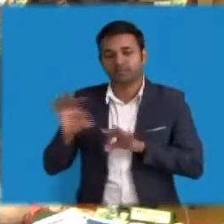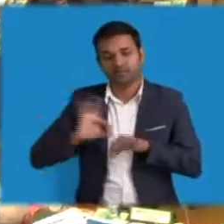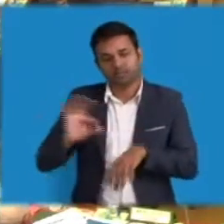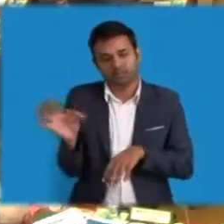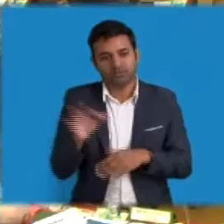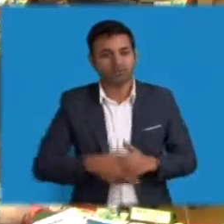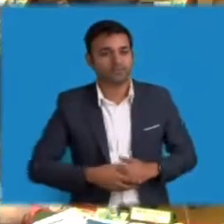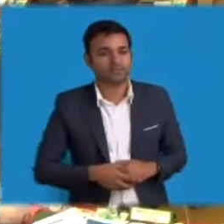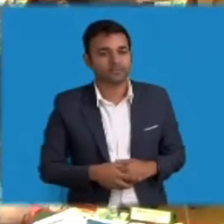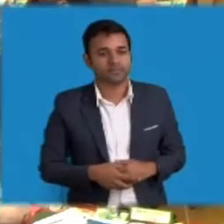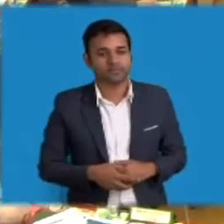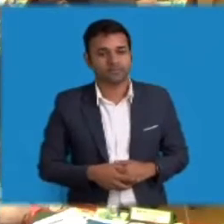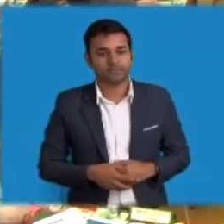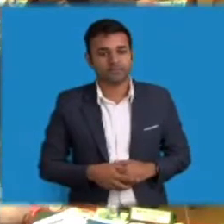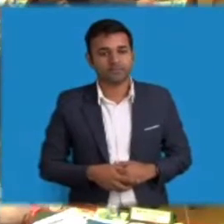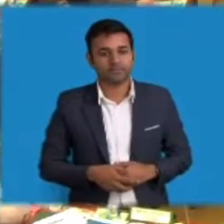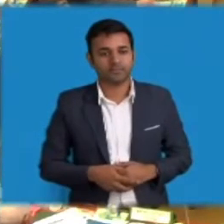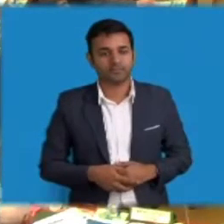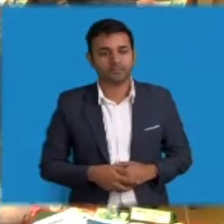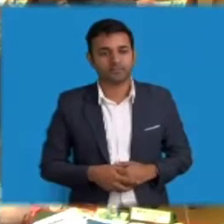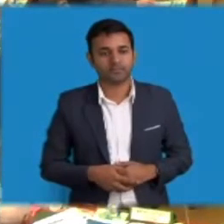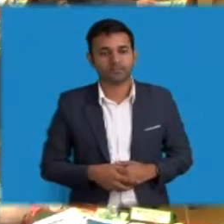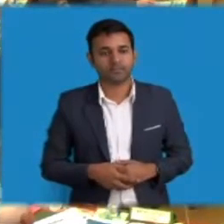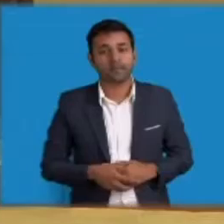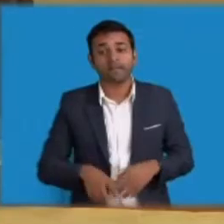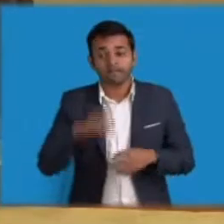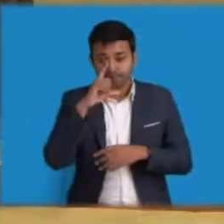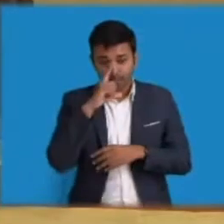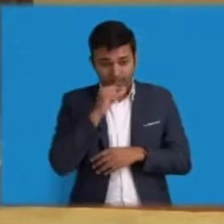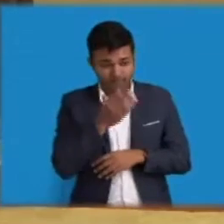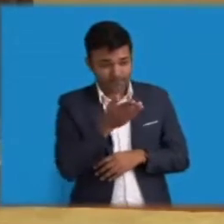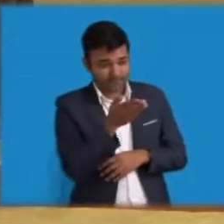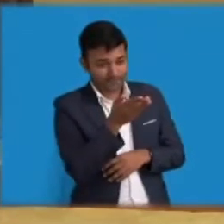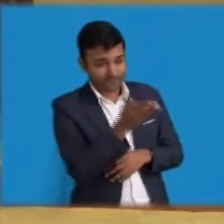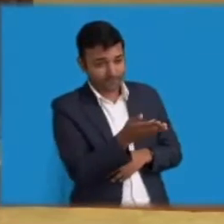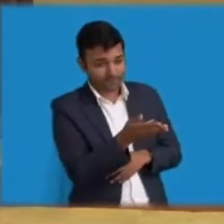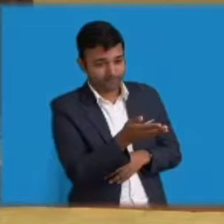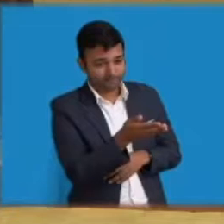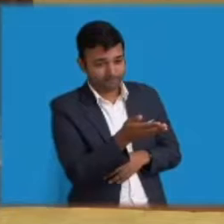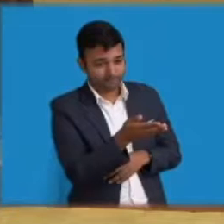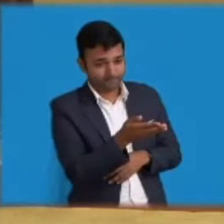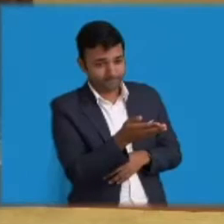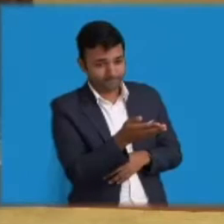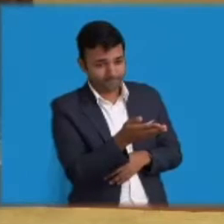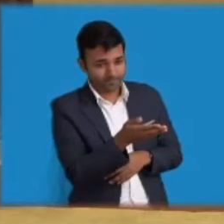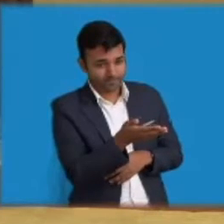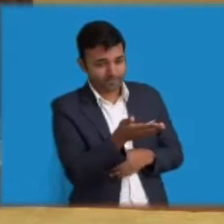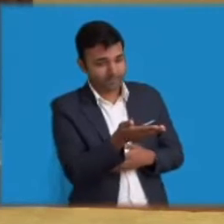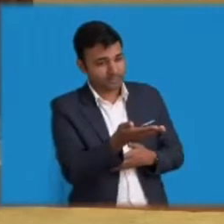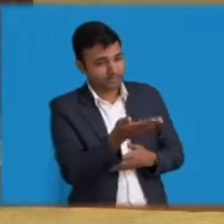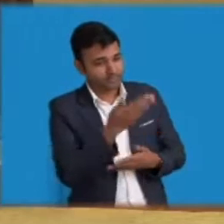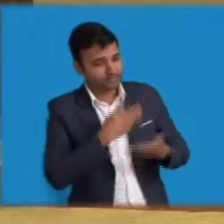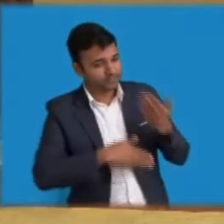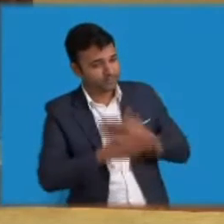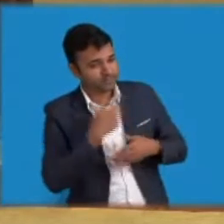Biman Prasad. Can the Honourable Minister tell the House whether the wreckage is